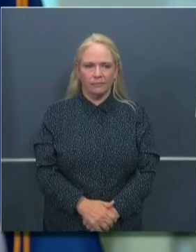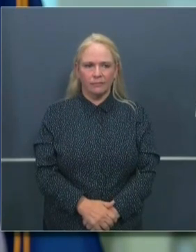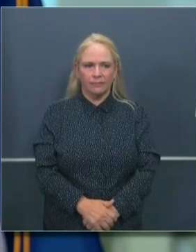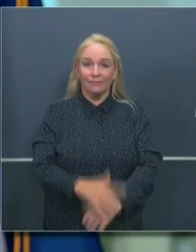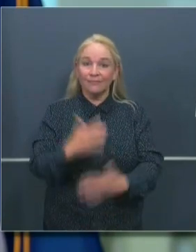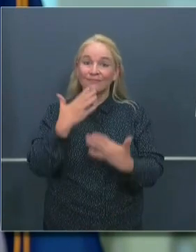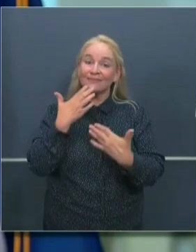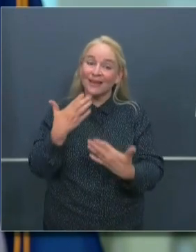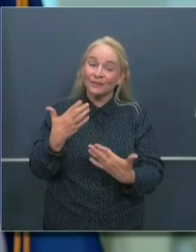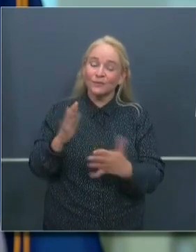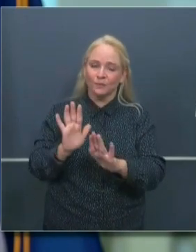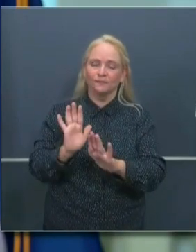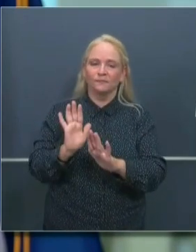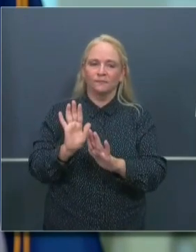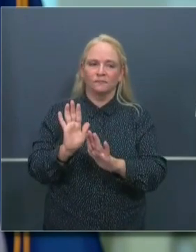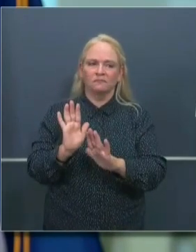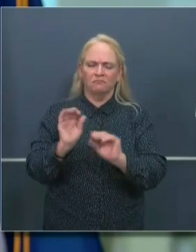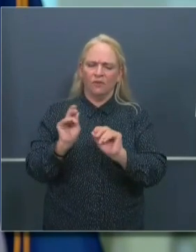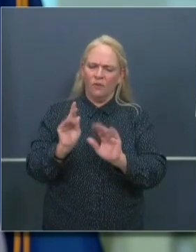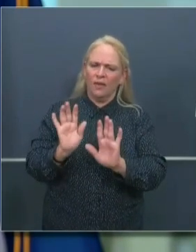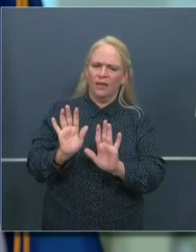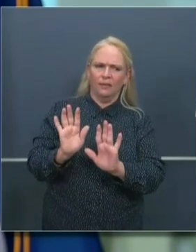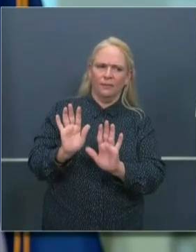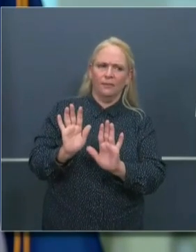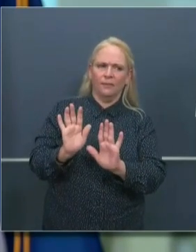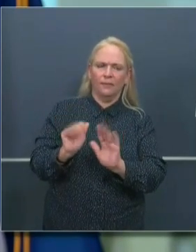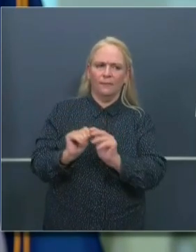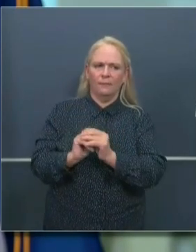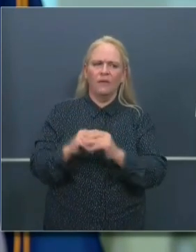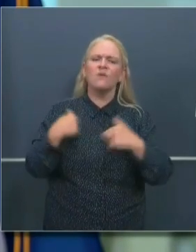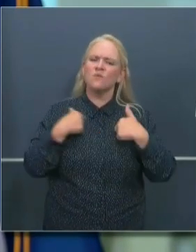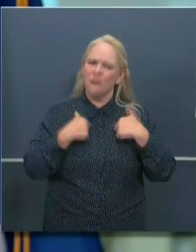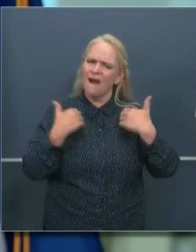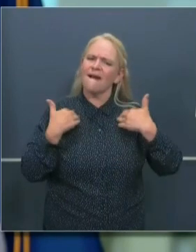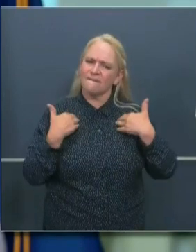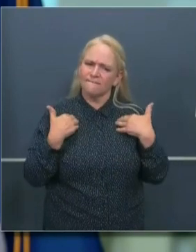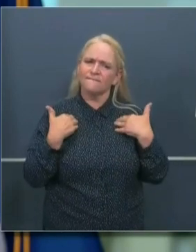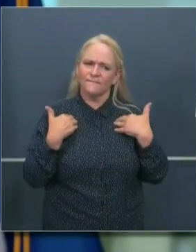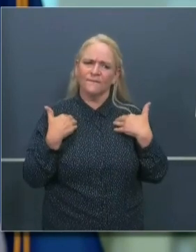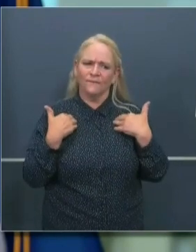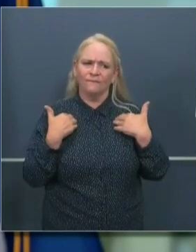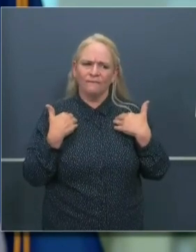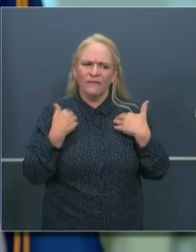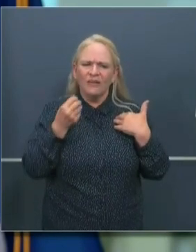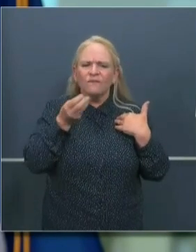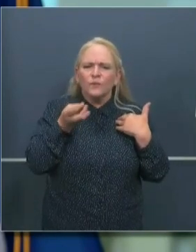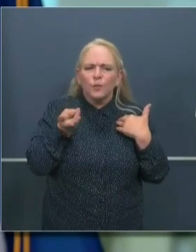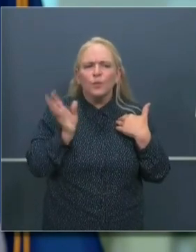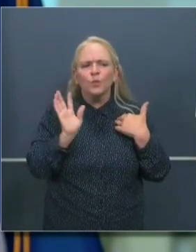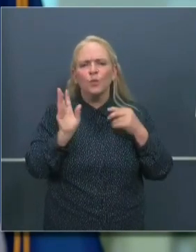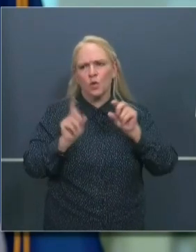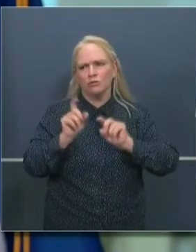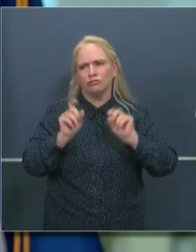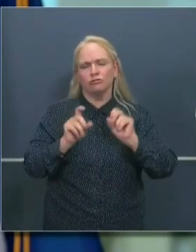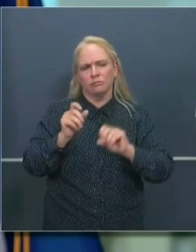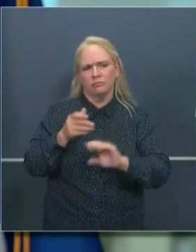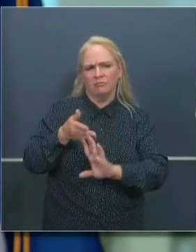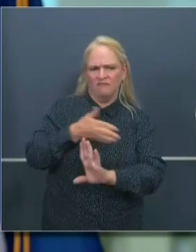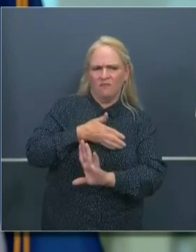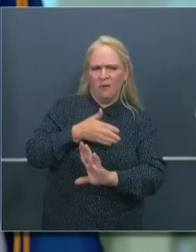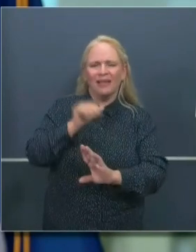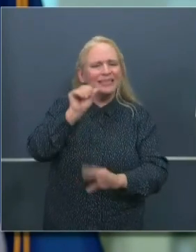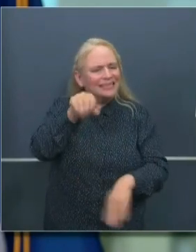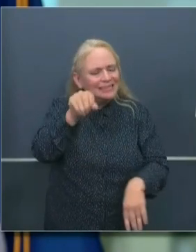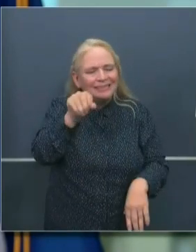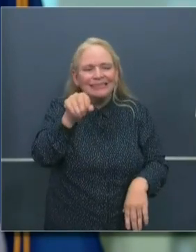to reinforce response I had to a few questions prior. Opportunity to reinforce what we